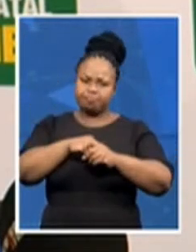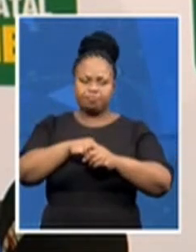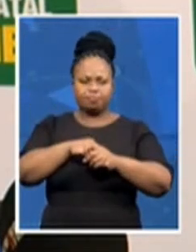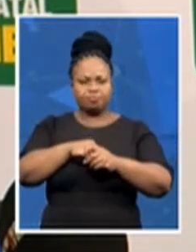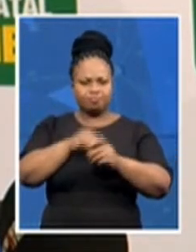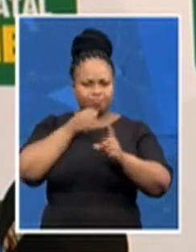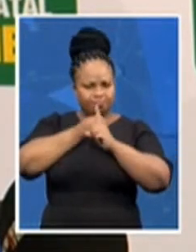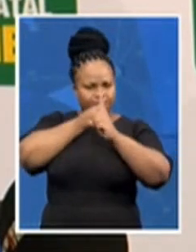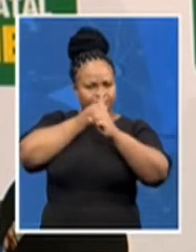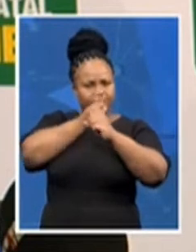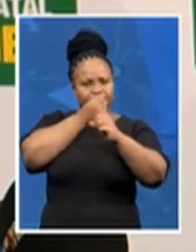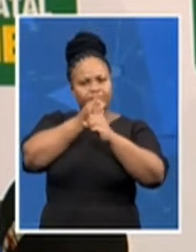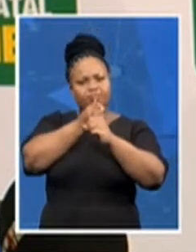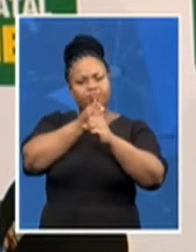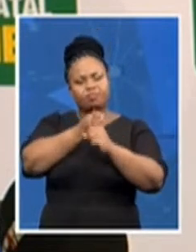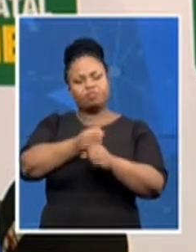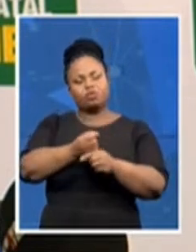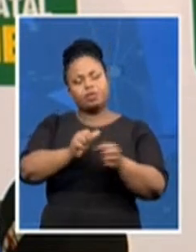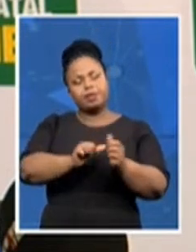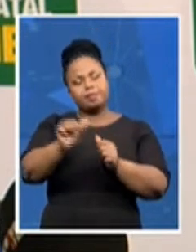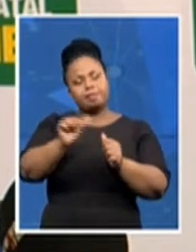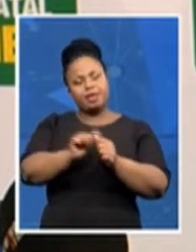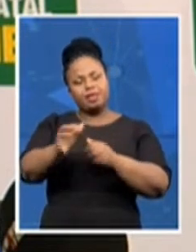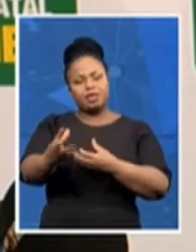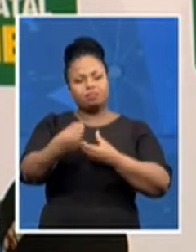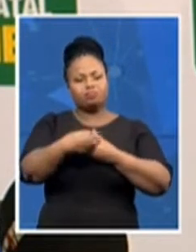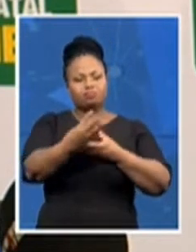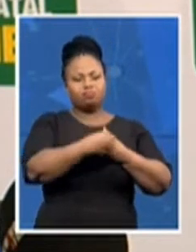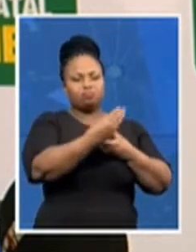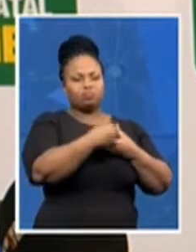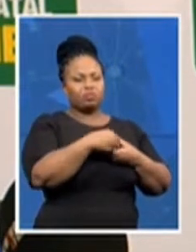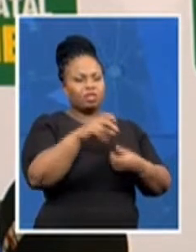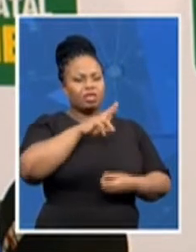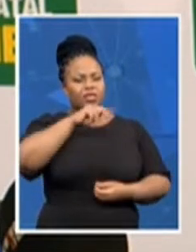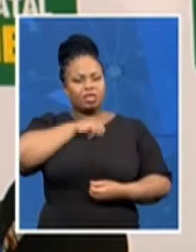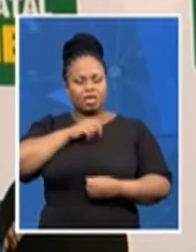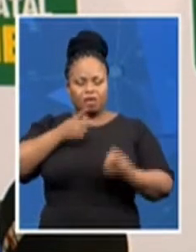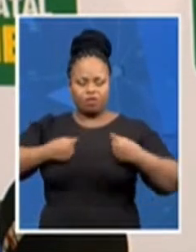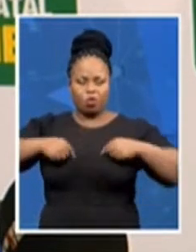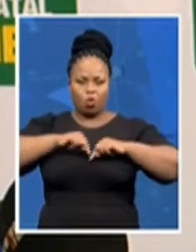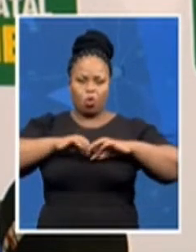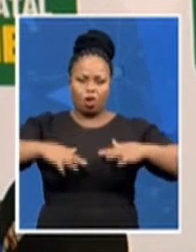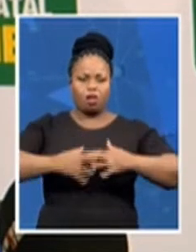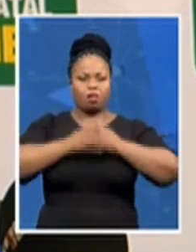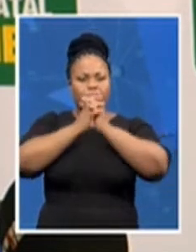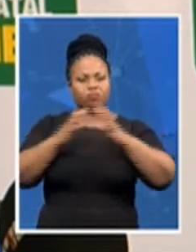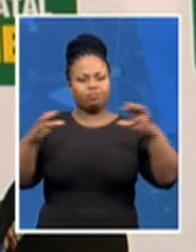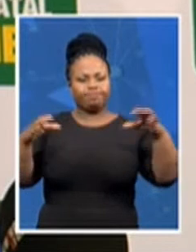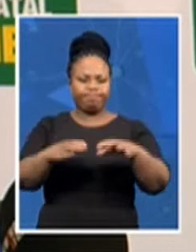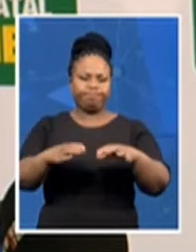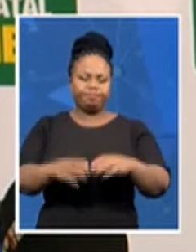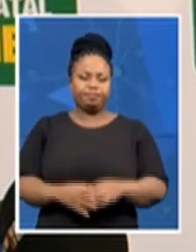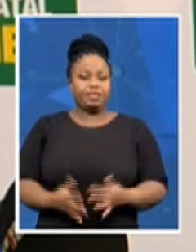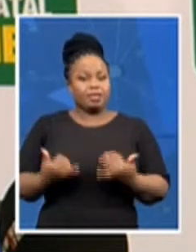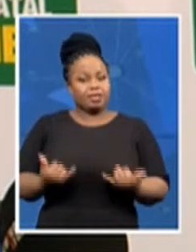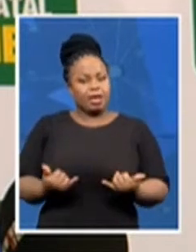inclusive KwaZulu-Natal for all. In this regard, we welcome the initiative launched by our